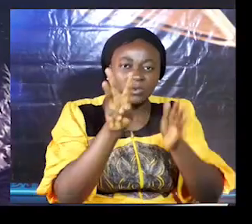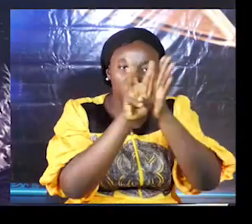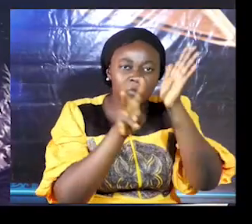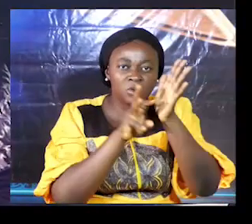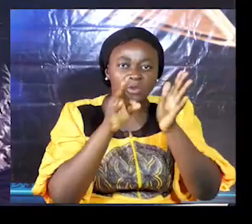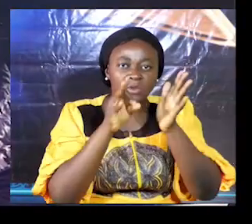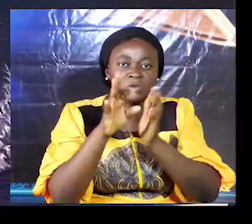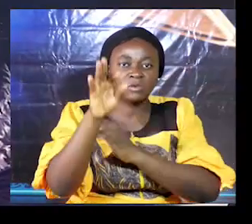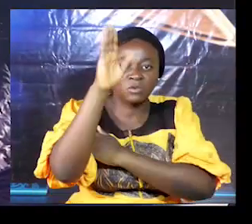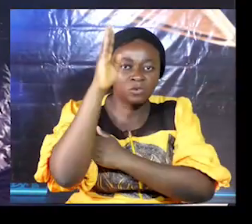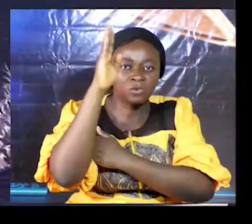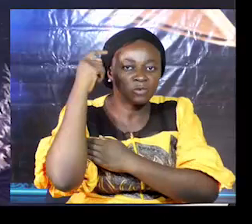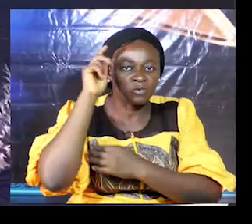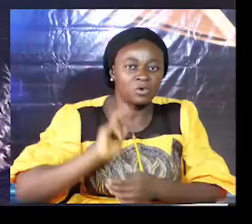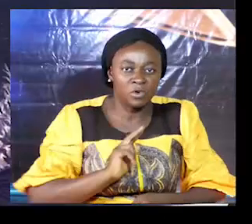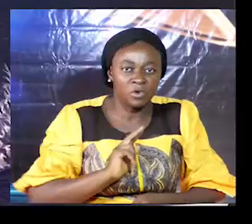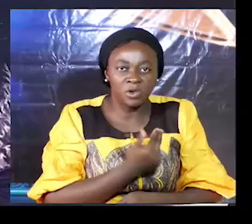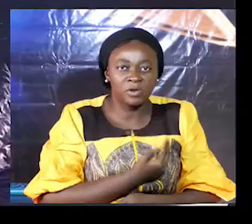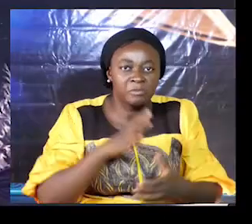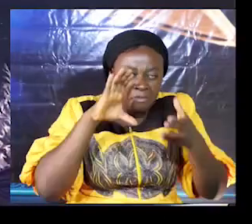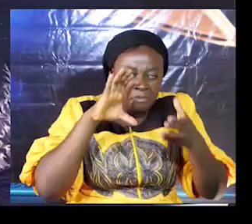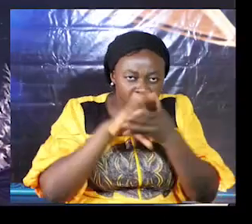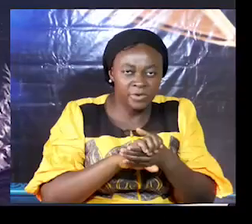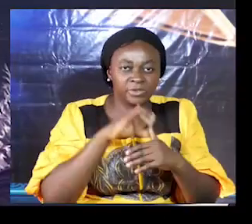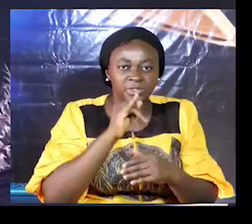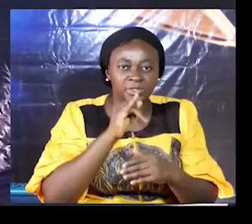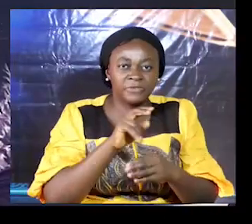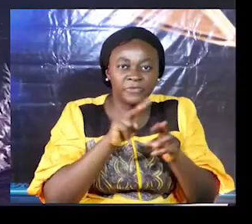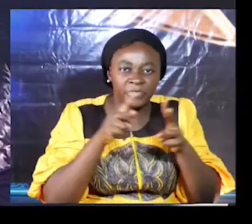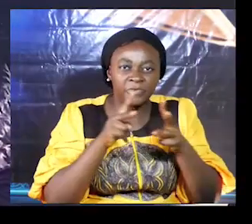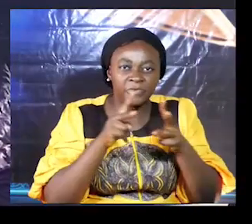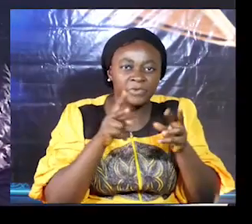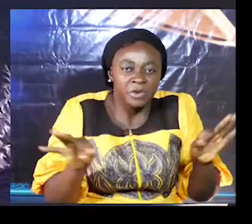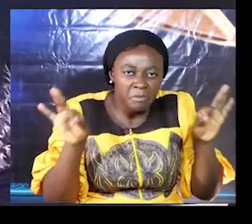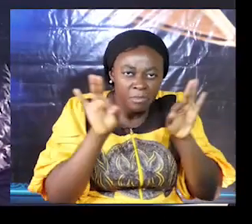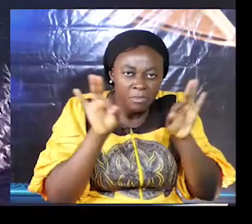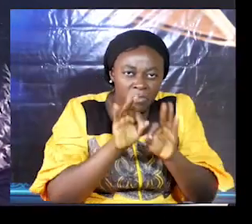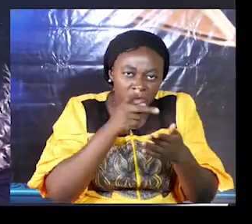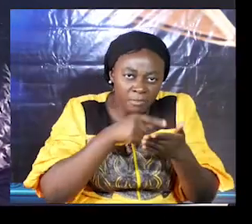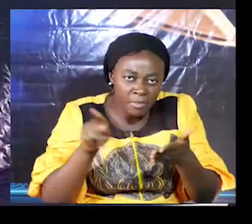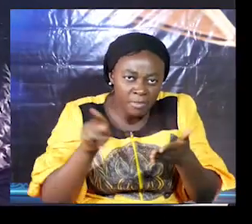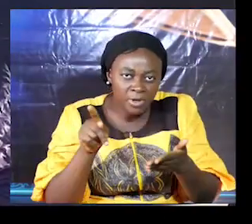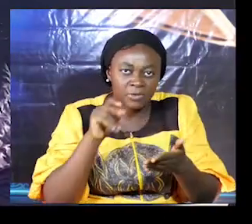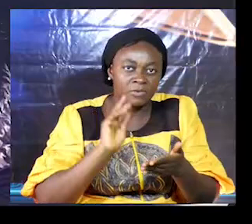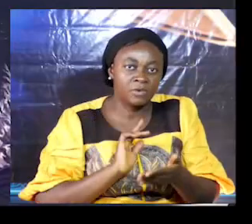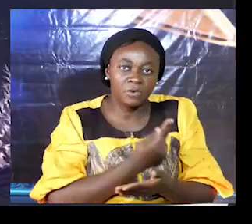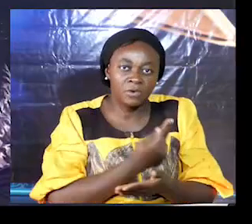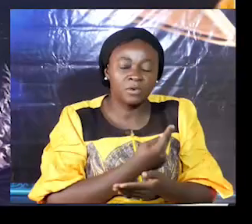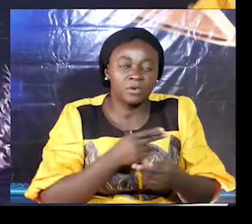of our lives, and we cannot walk into it unguided. We found this opportunity a